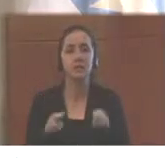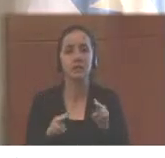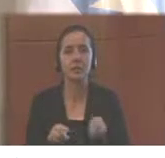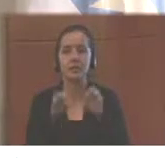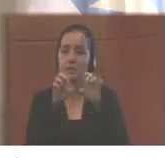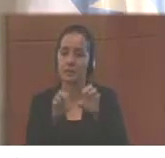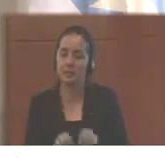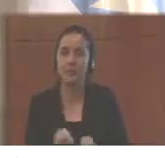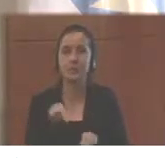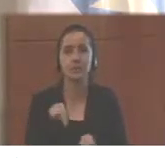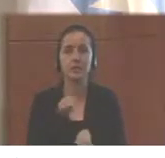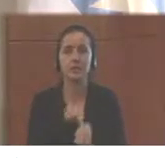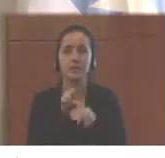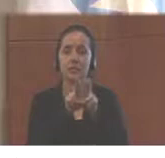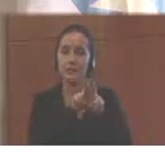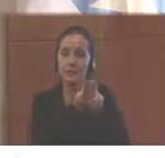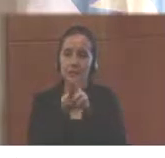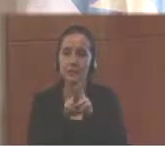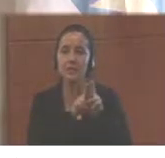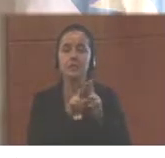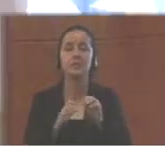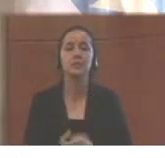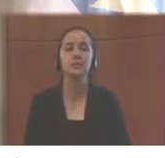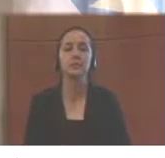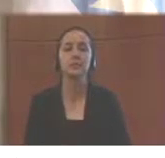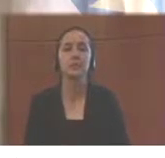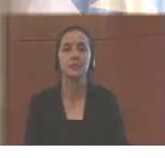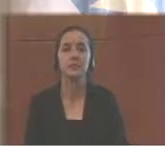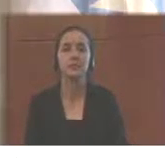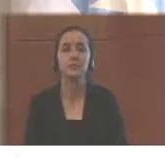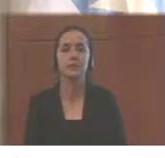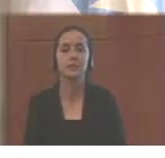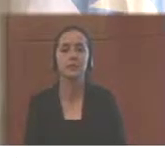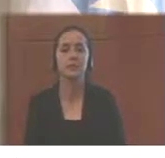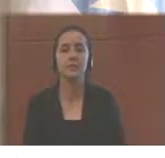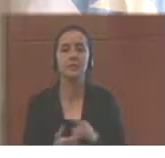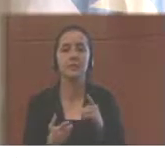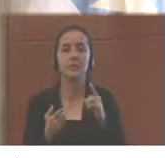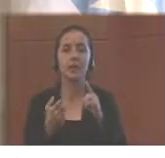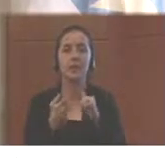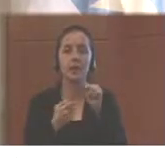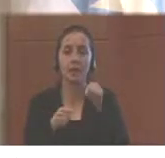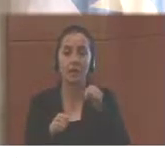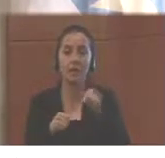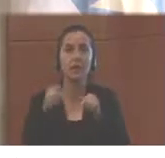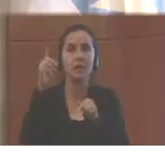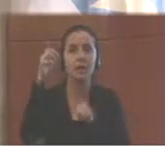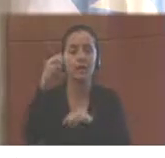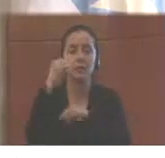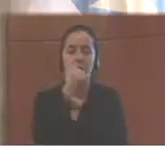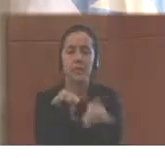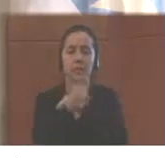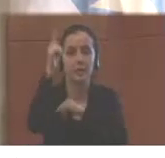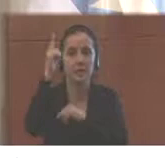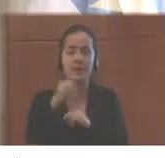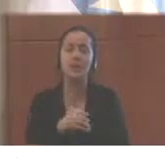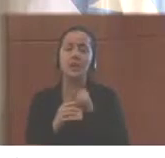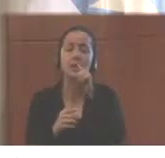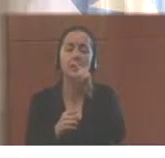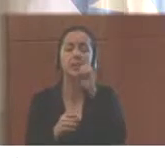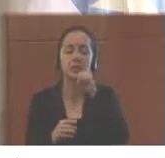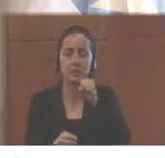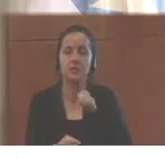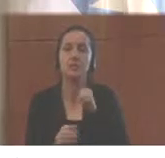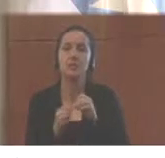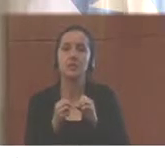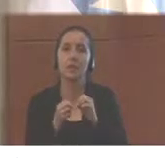National Security. It is the national platform for managing DRR and climate change risks.